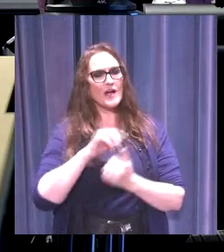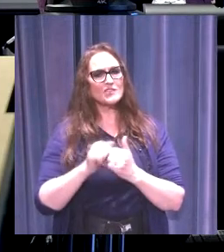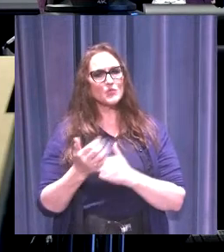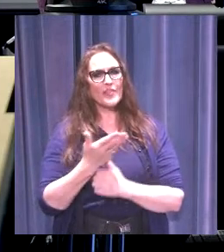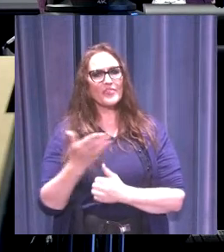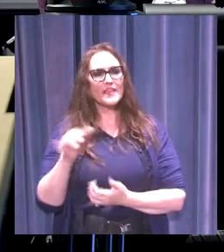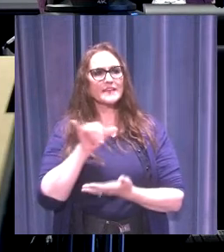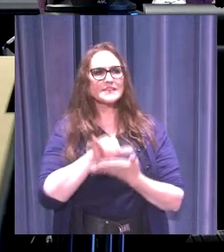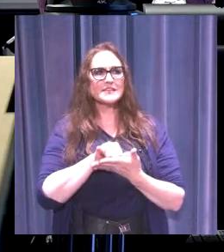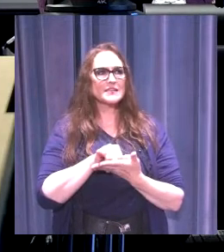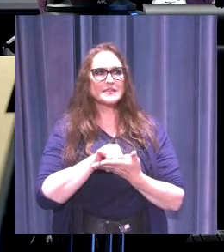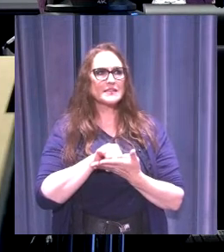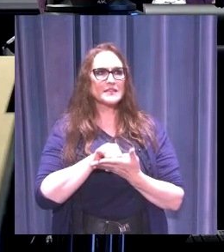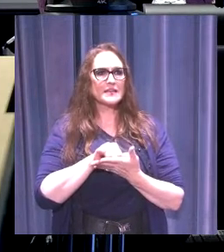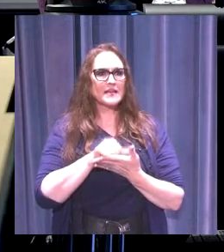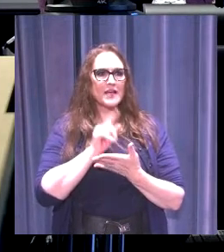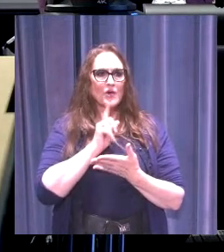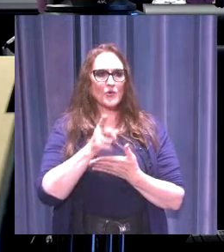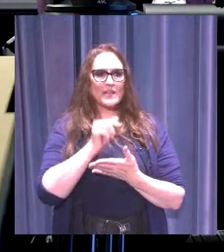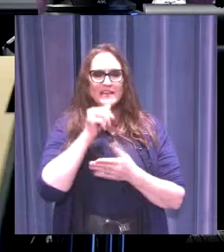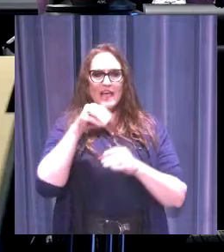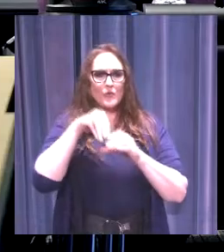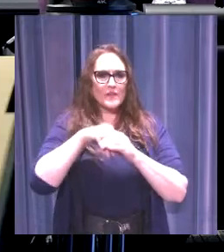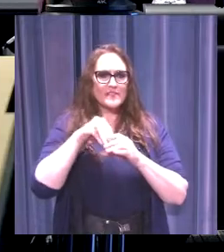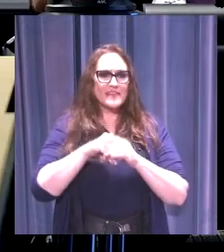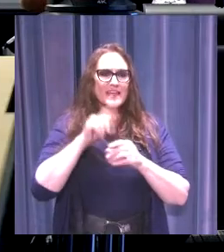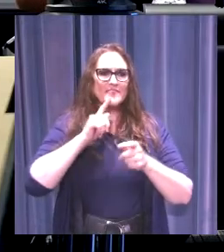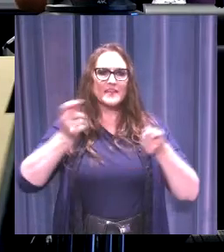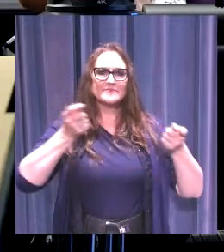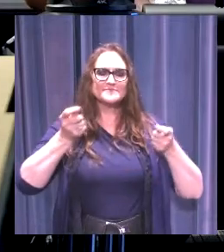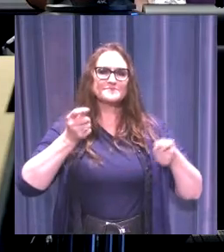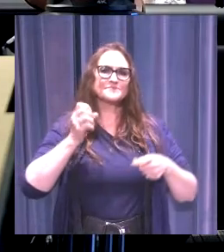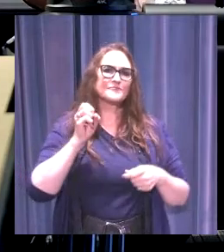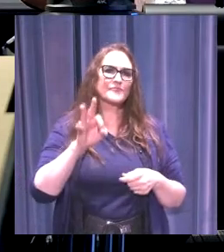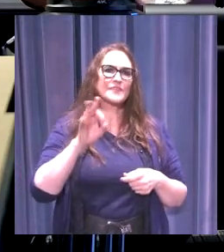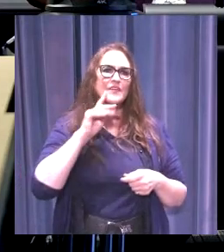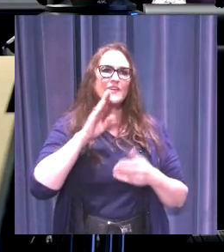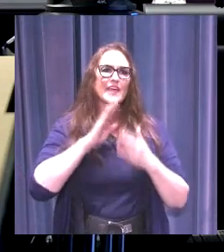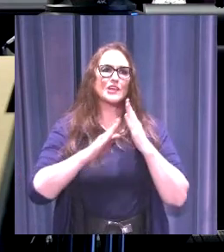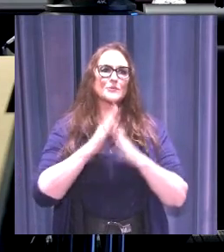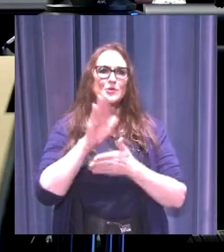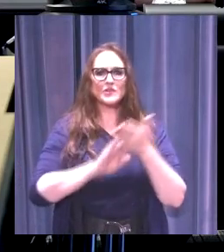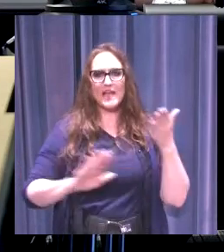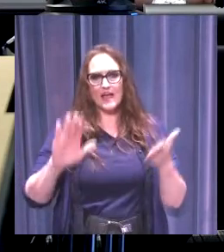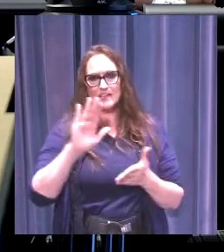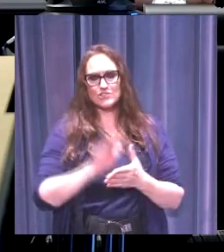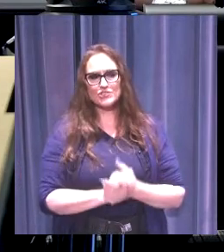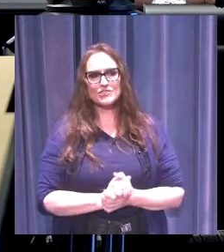things that are really not within the purview of a community college.